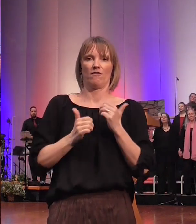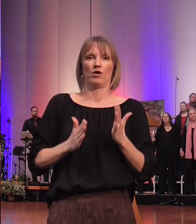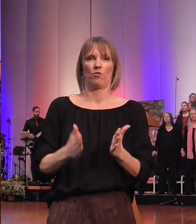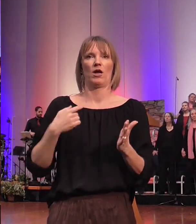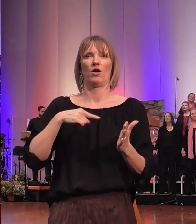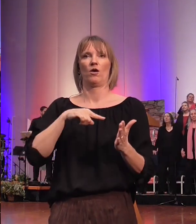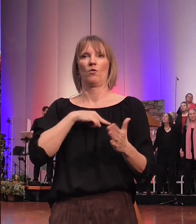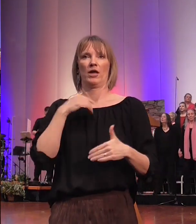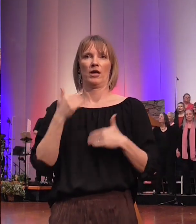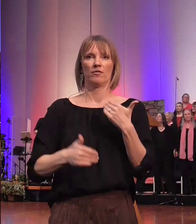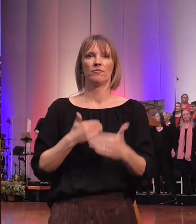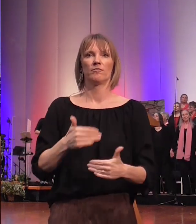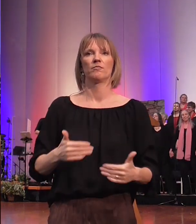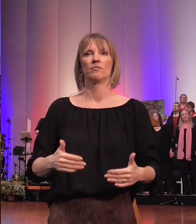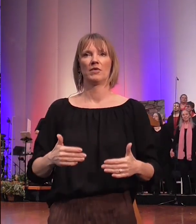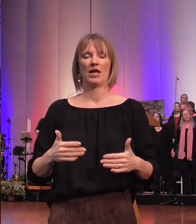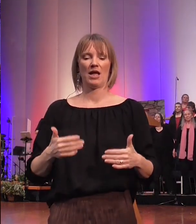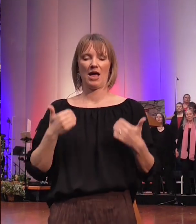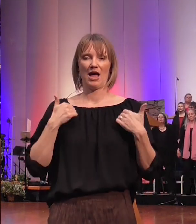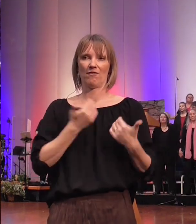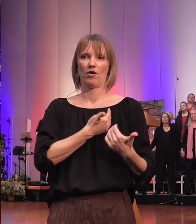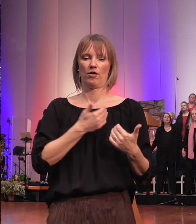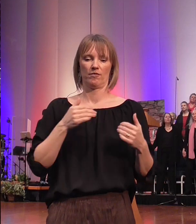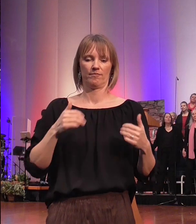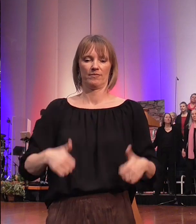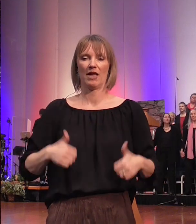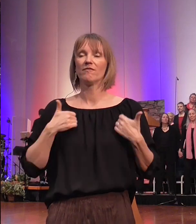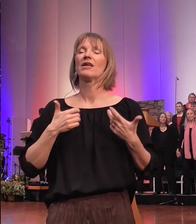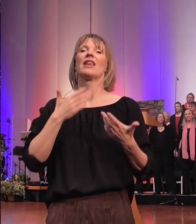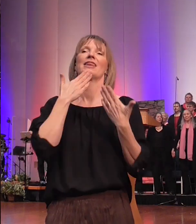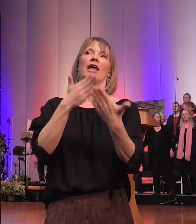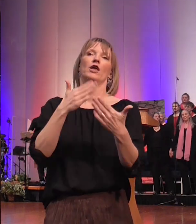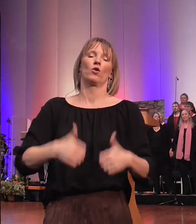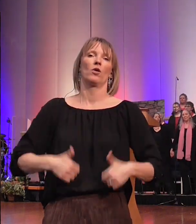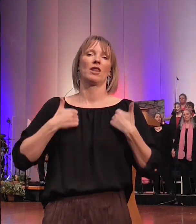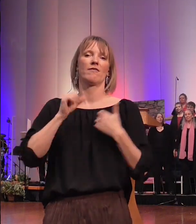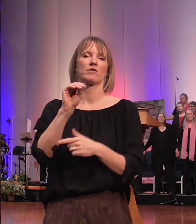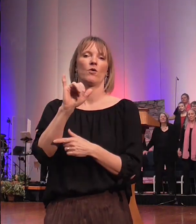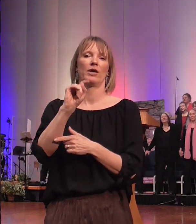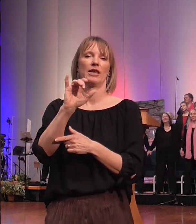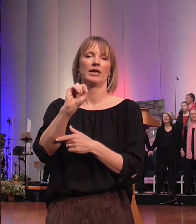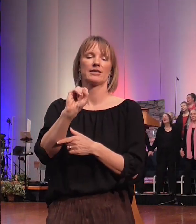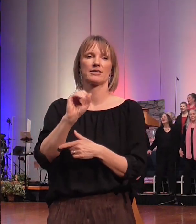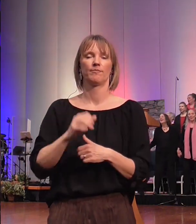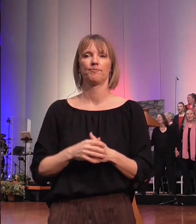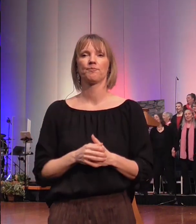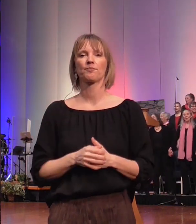we move, live, and have our being this week. Thank you, life, and so it is.